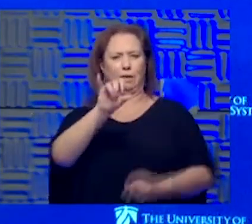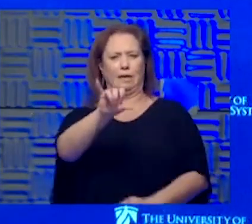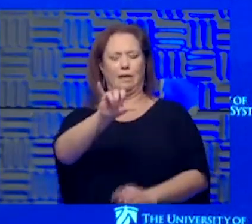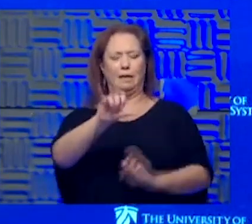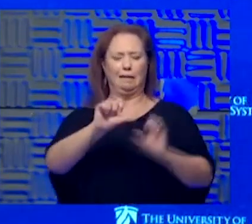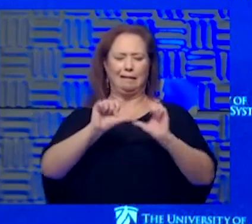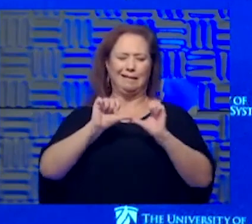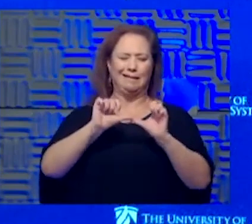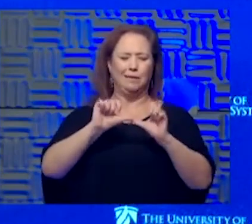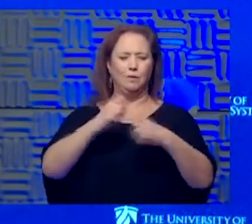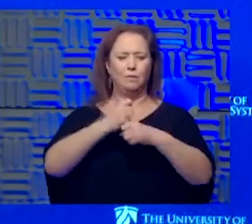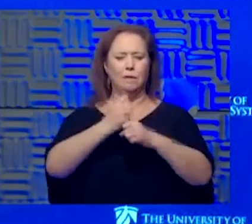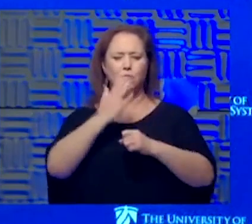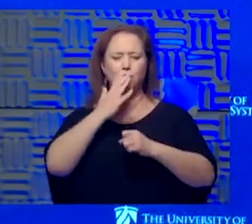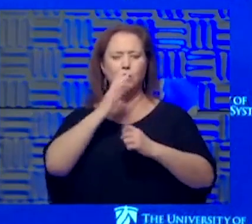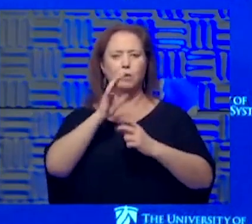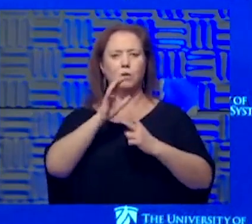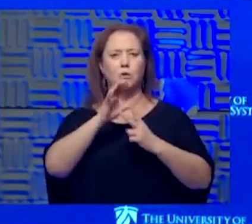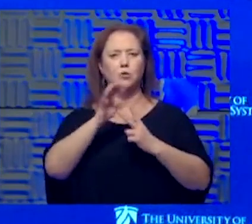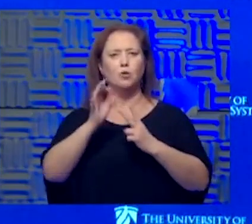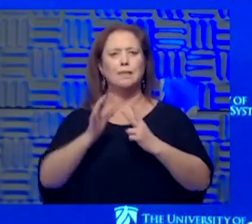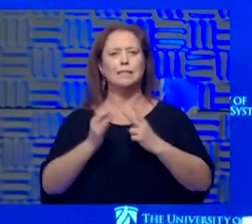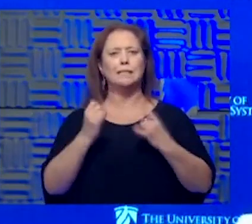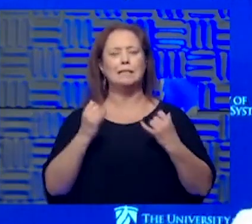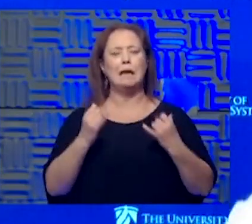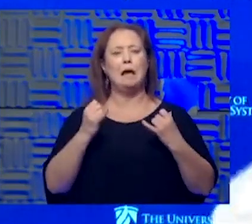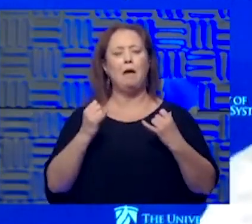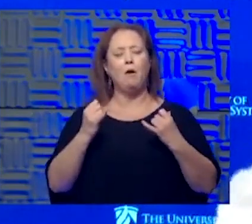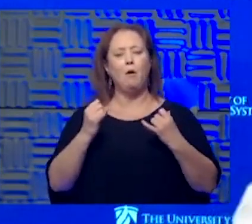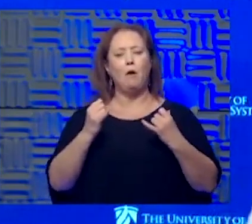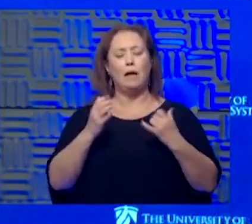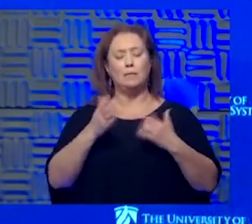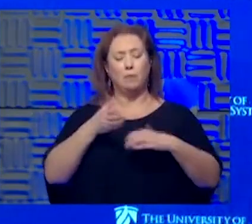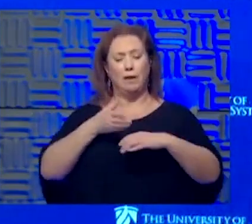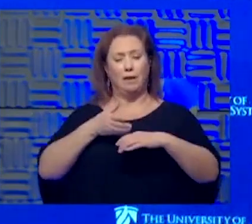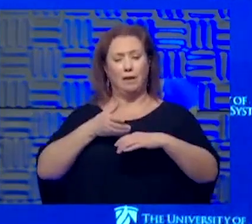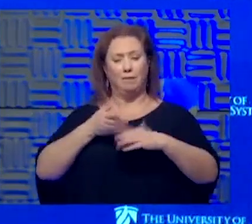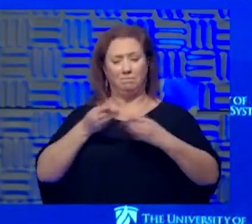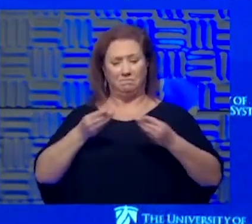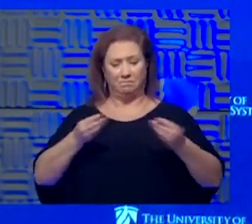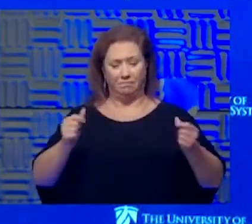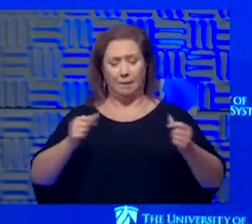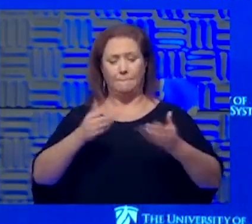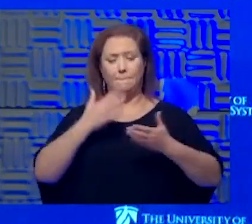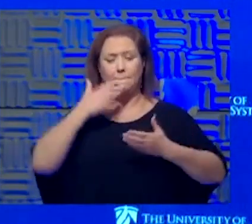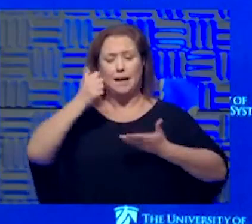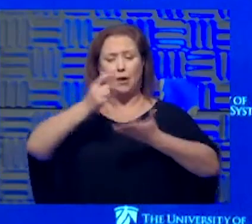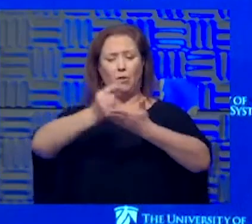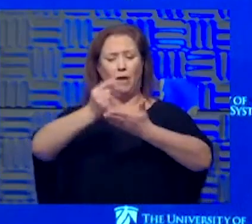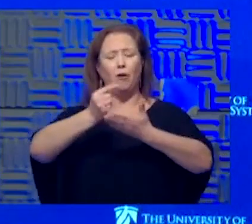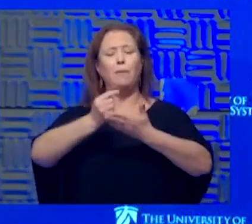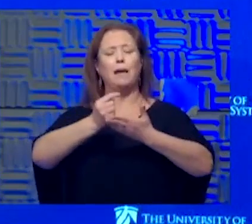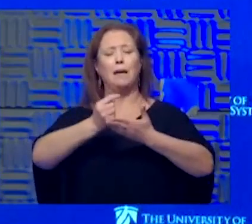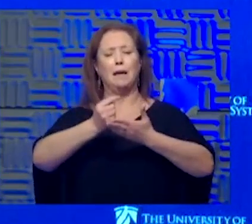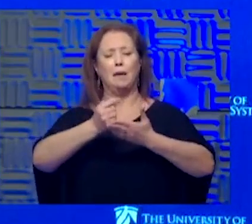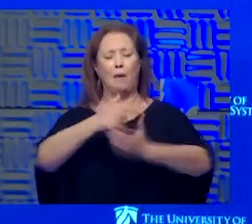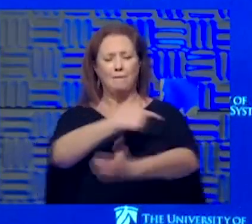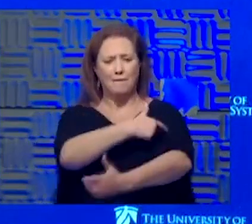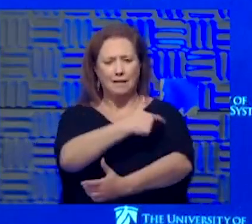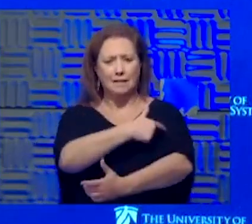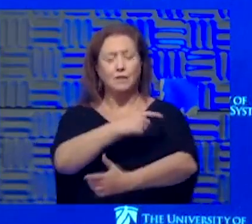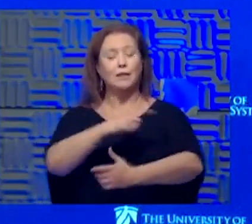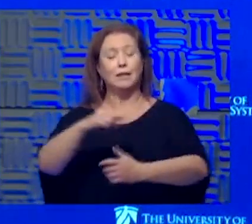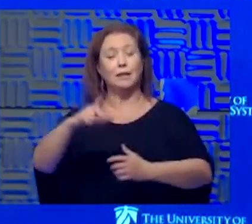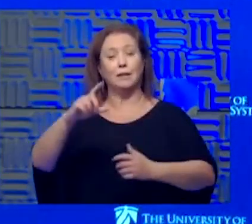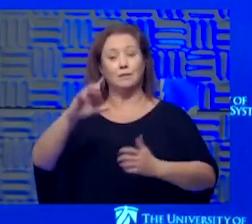and make good choices now, that as we come on the other side of this, as we get better therapy, as we have vaccination, which it